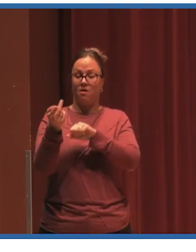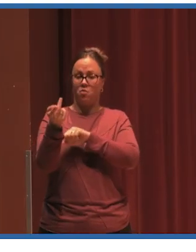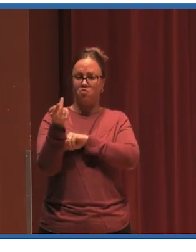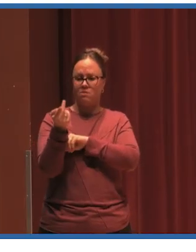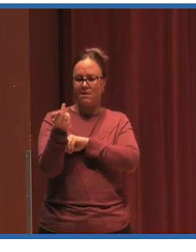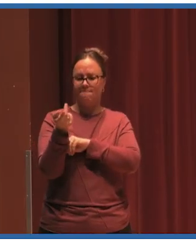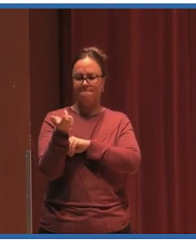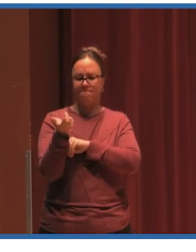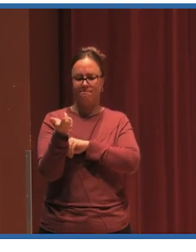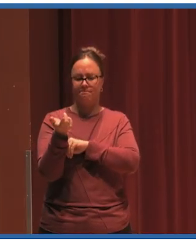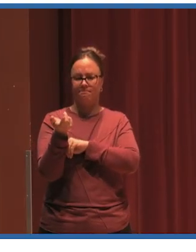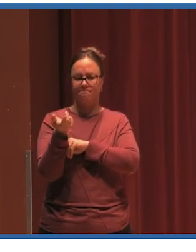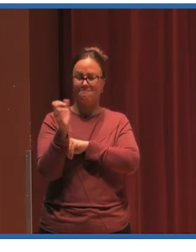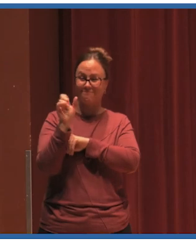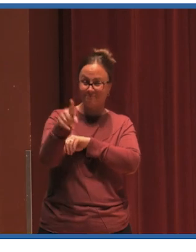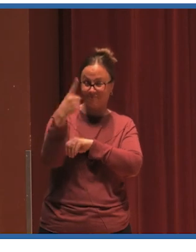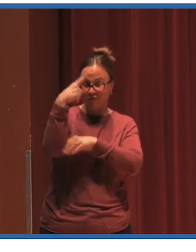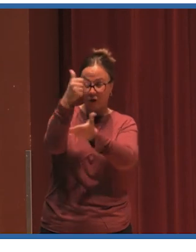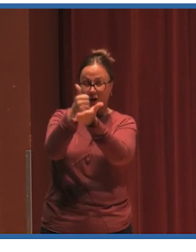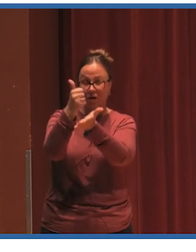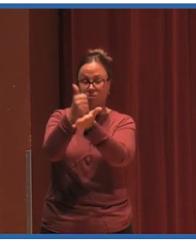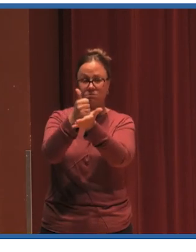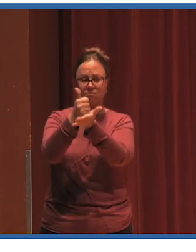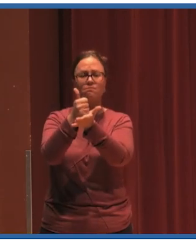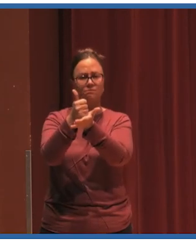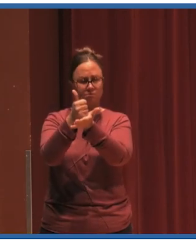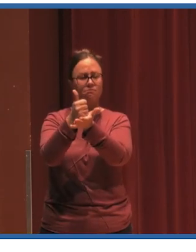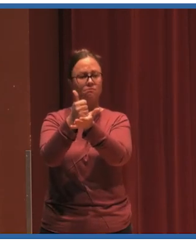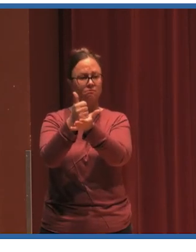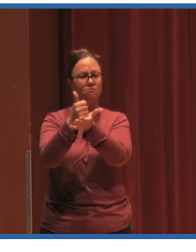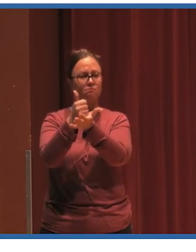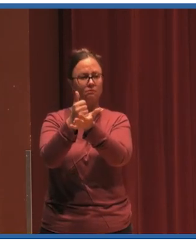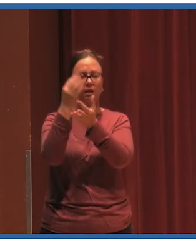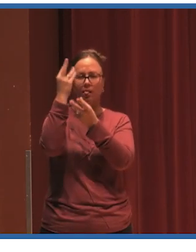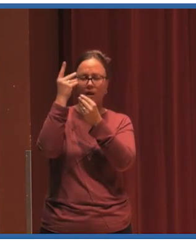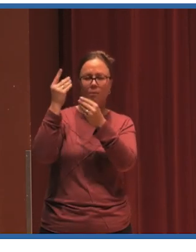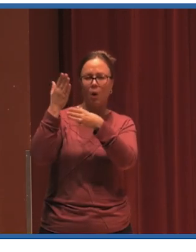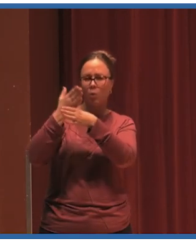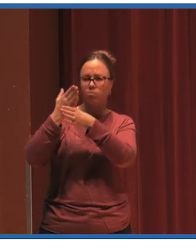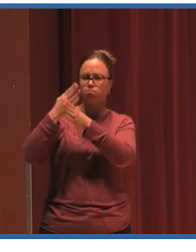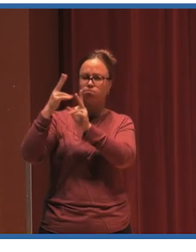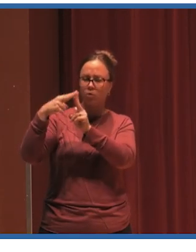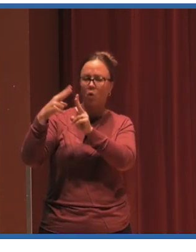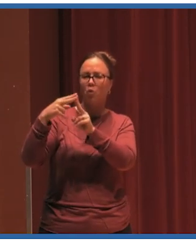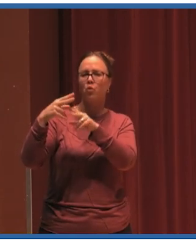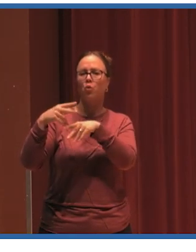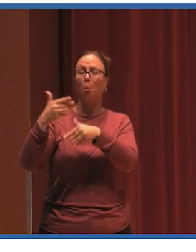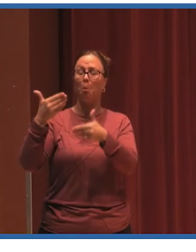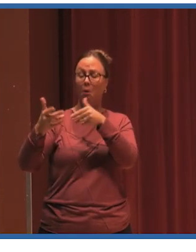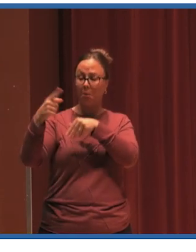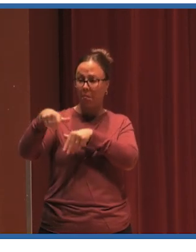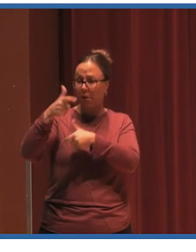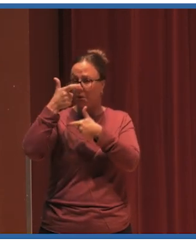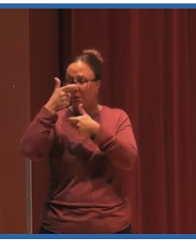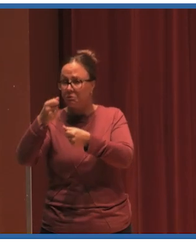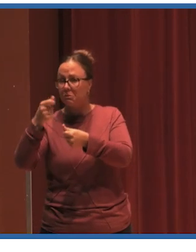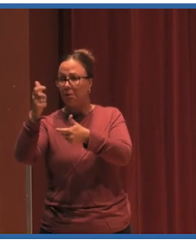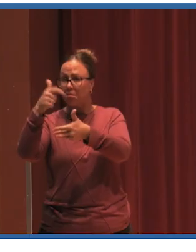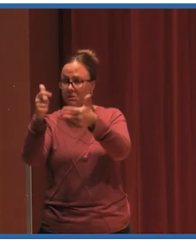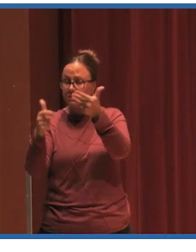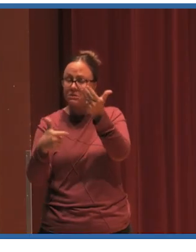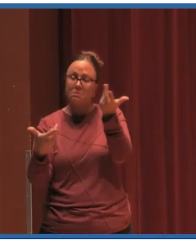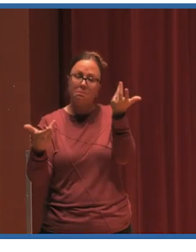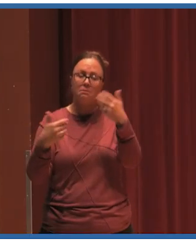to ask for help or think of your partners, oh, perhaps they would be interested in this. So I just